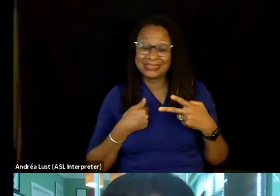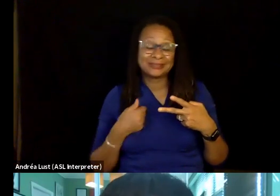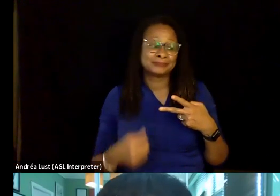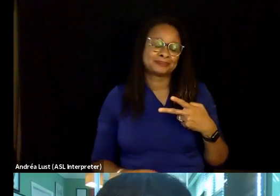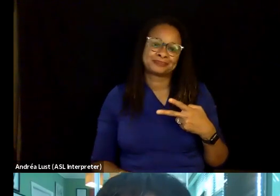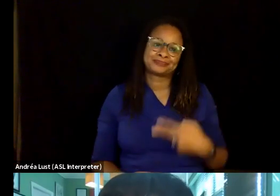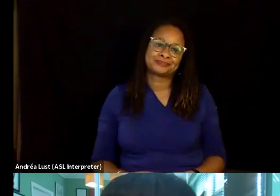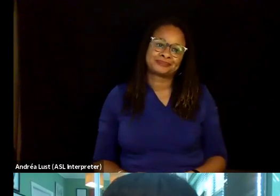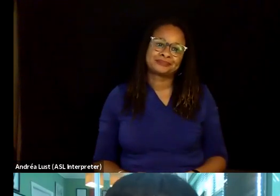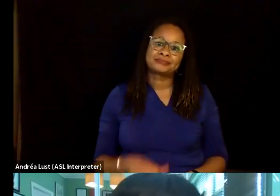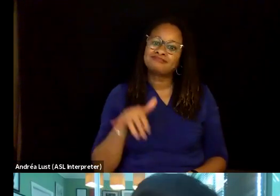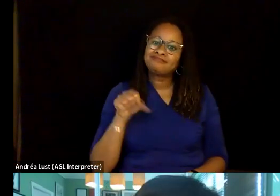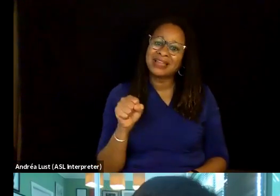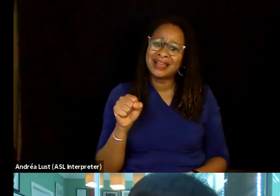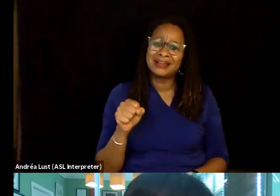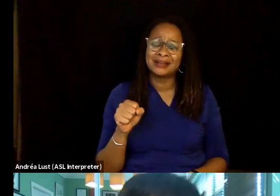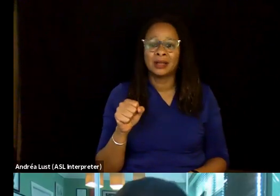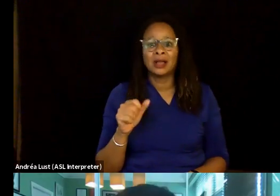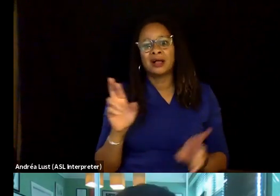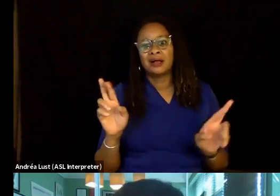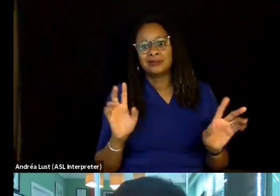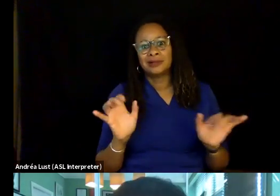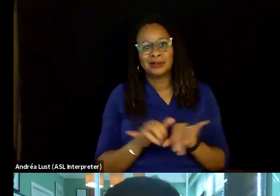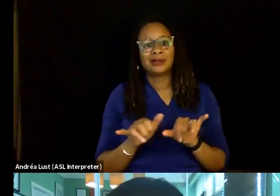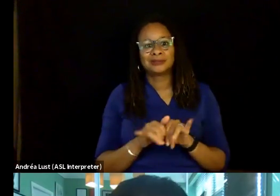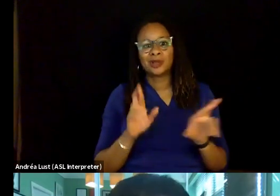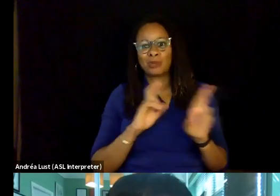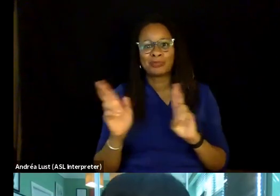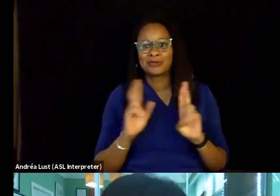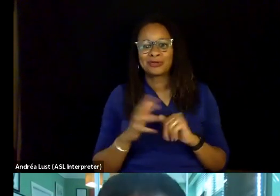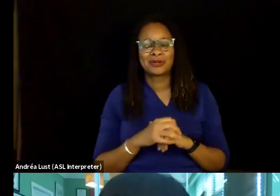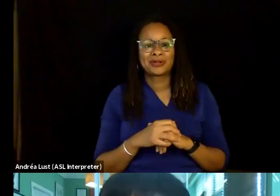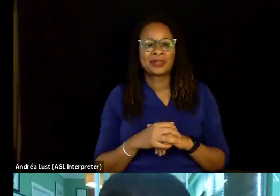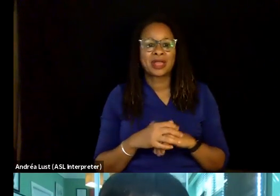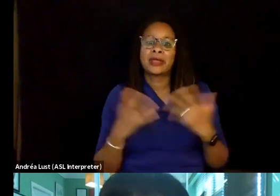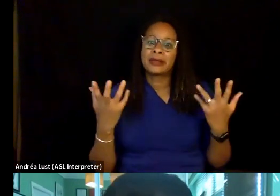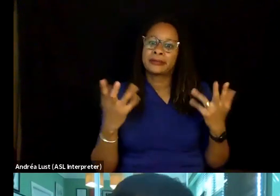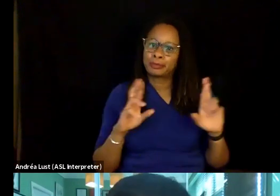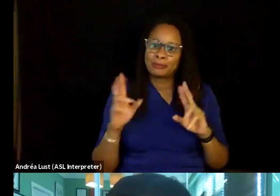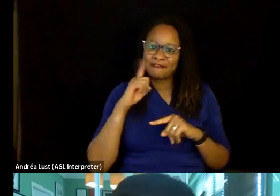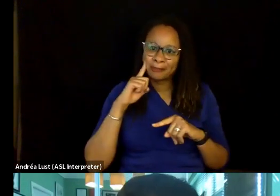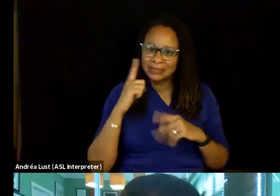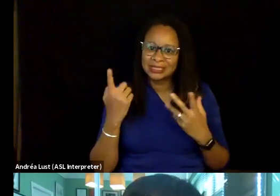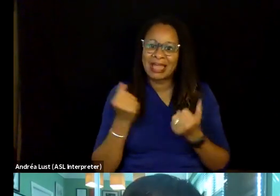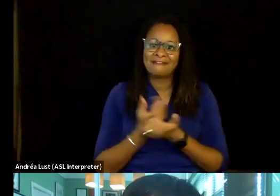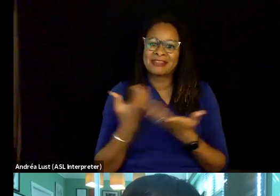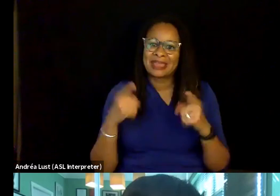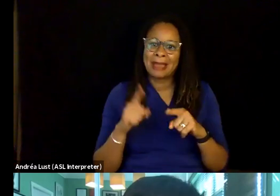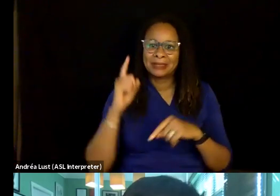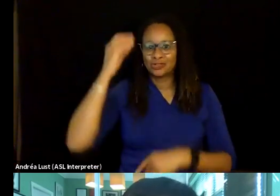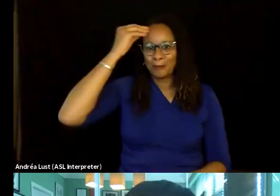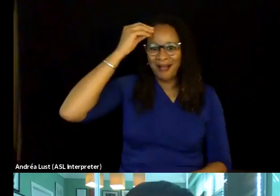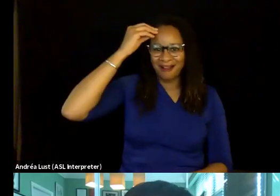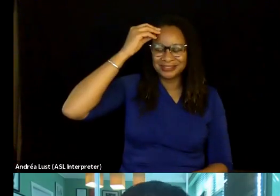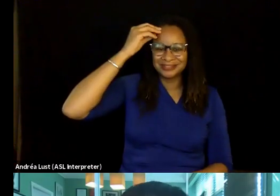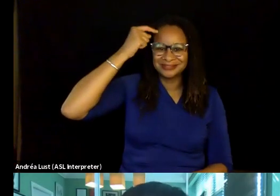well, yeah, it's there. Also prepared. You know, what do? You prepare mentally. Everything happens in your mind